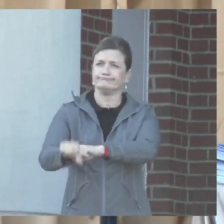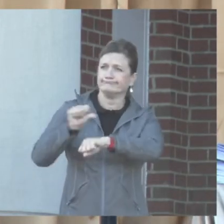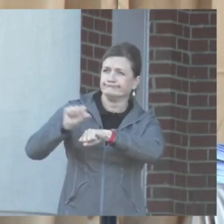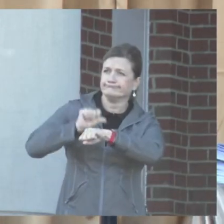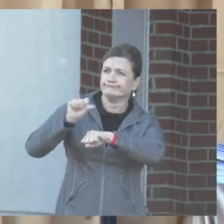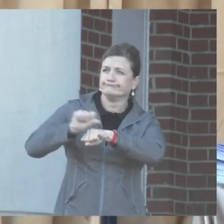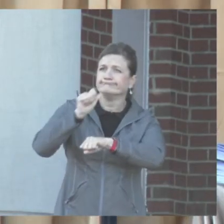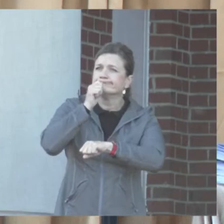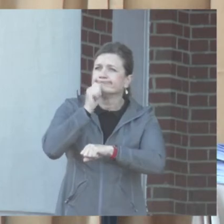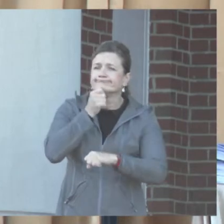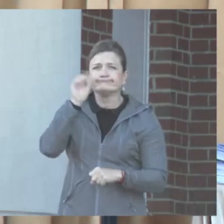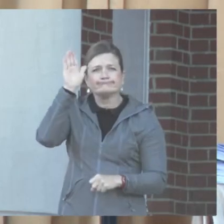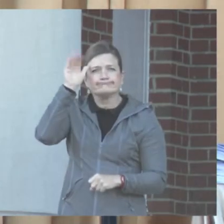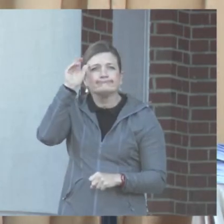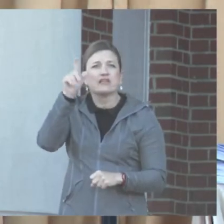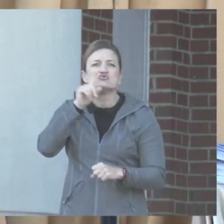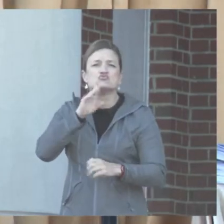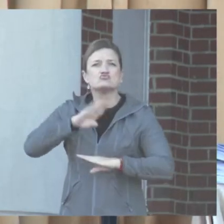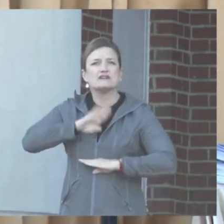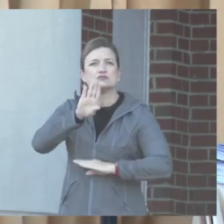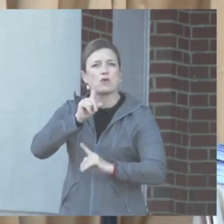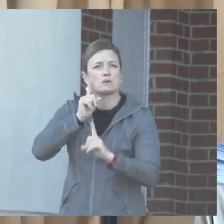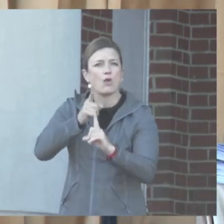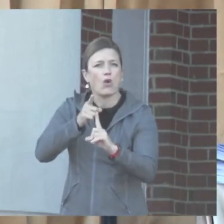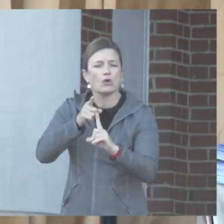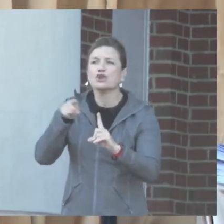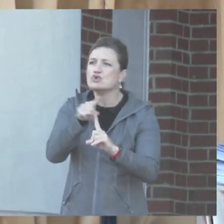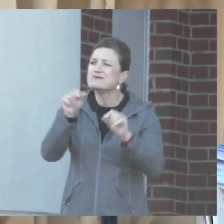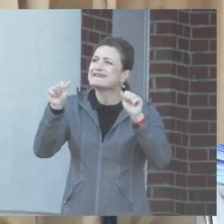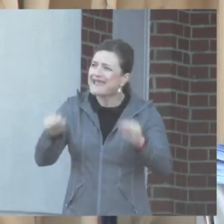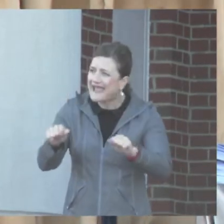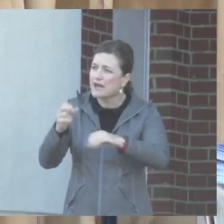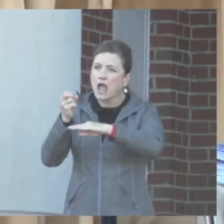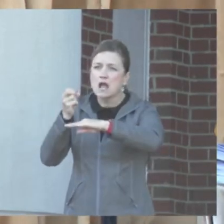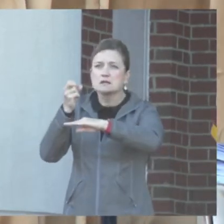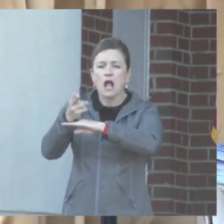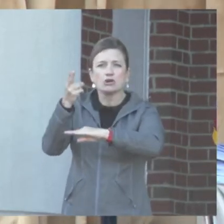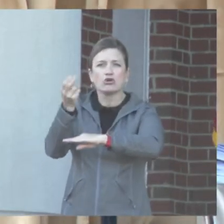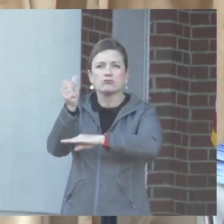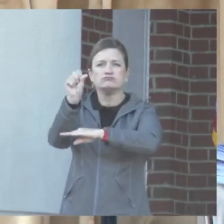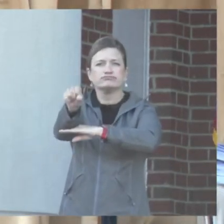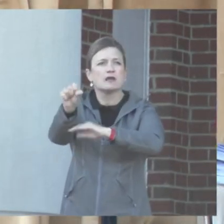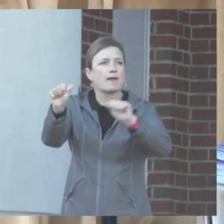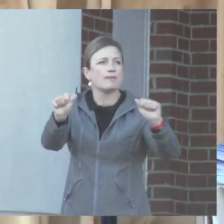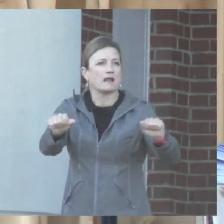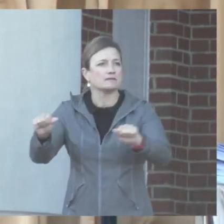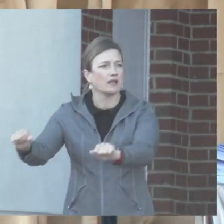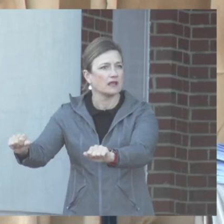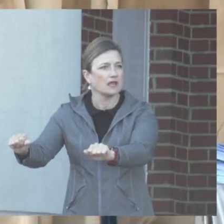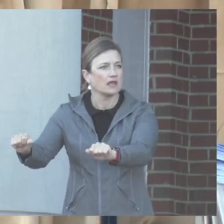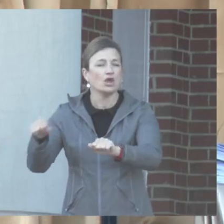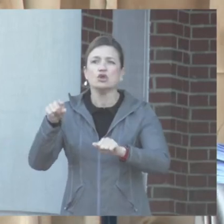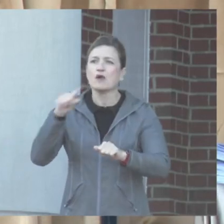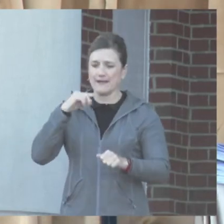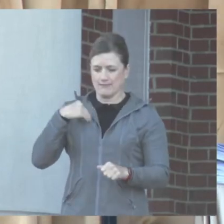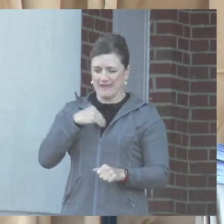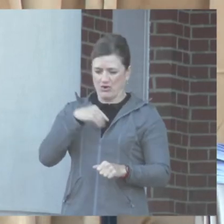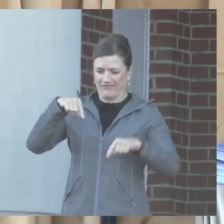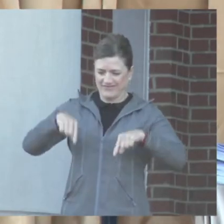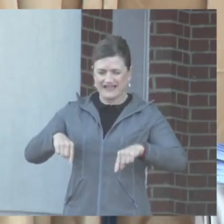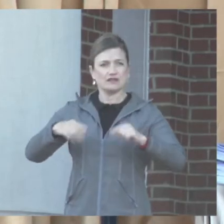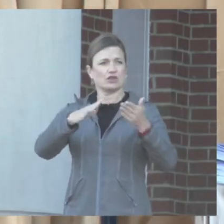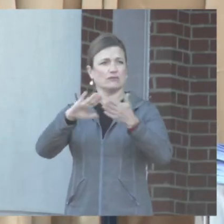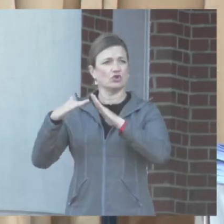make things happen. You can conquer possibility. You are the future of this great community. Among